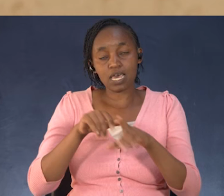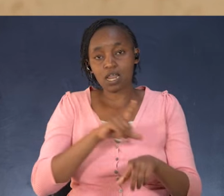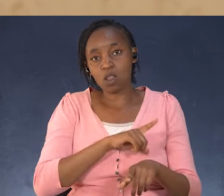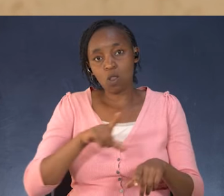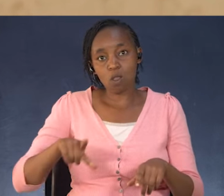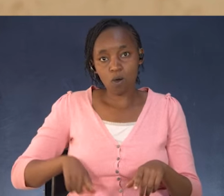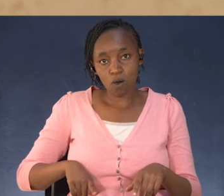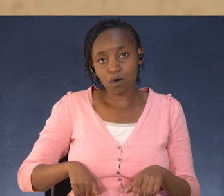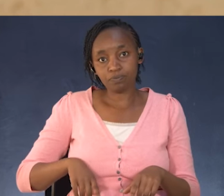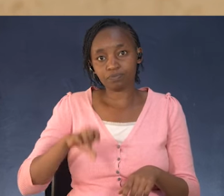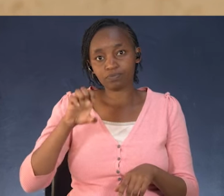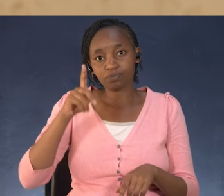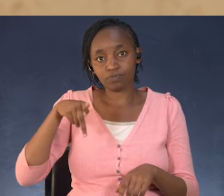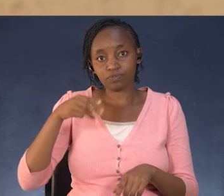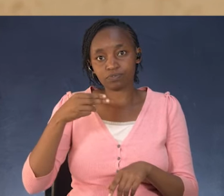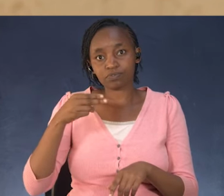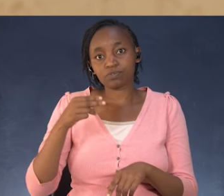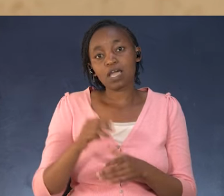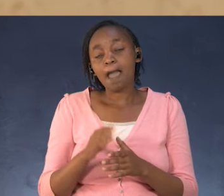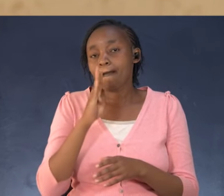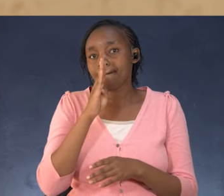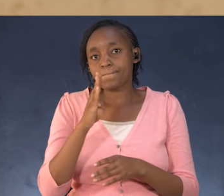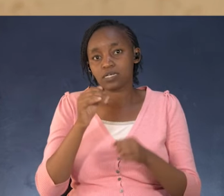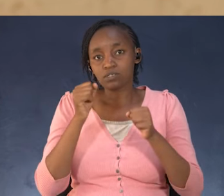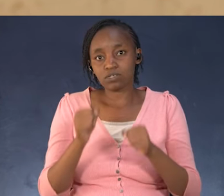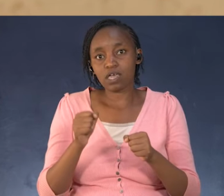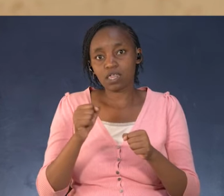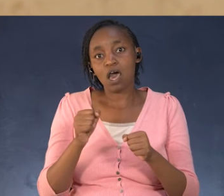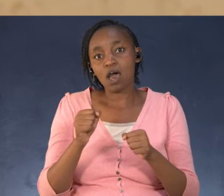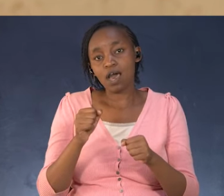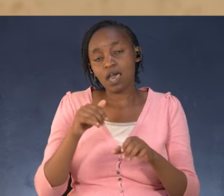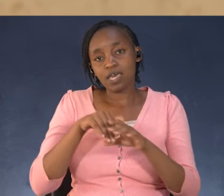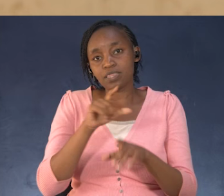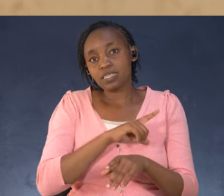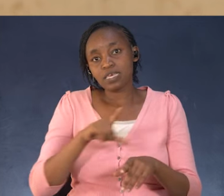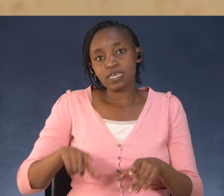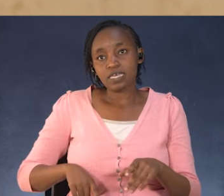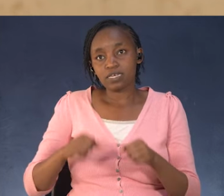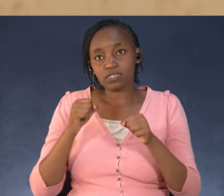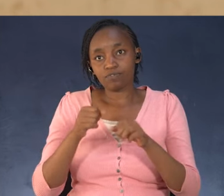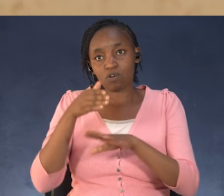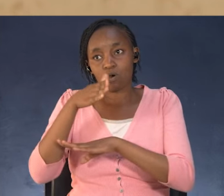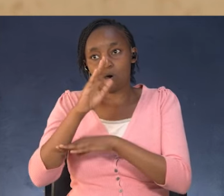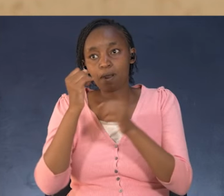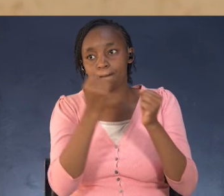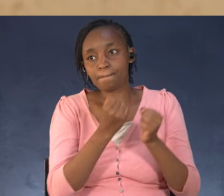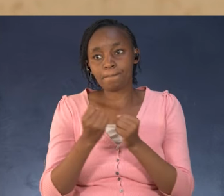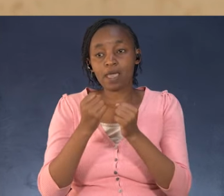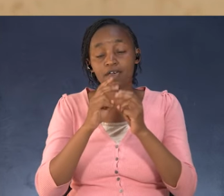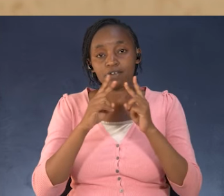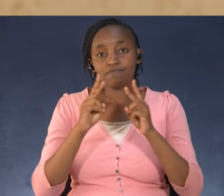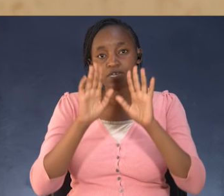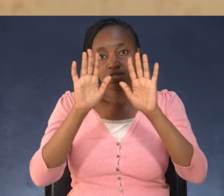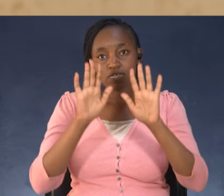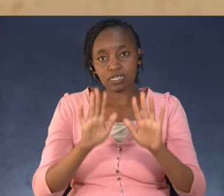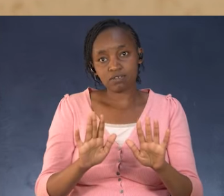strengthened by the Lord. Ephesians chapter 6 verse 10 says, be strong in the Lord and in the strength of His might. And